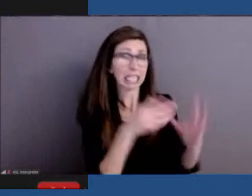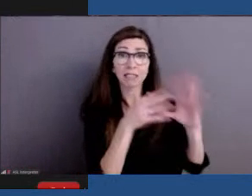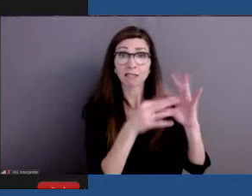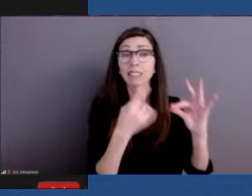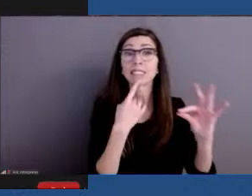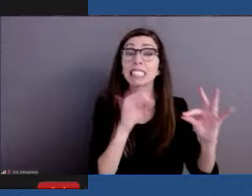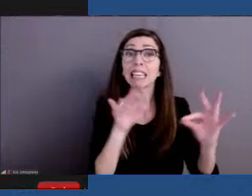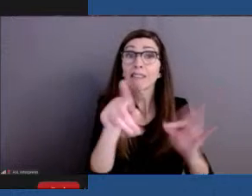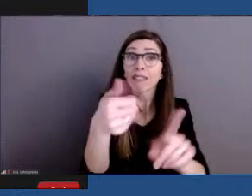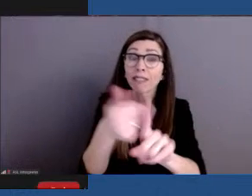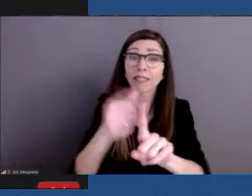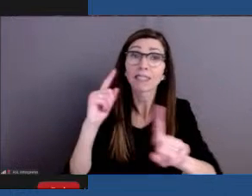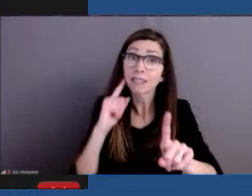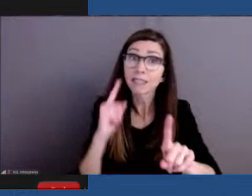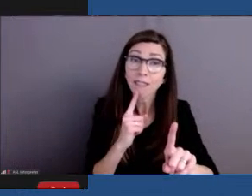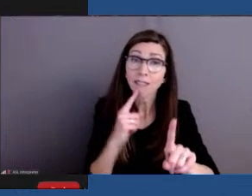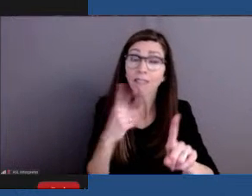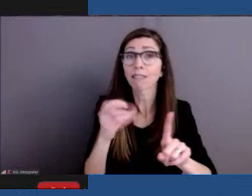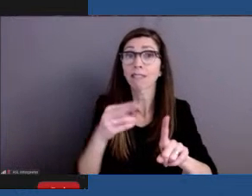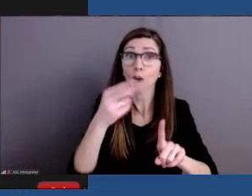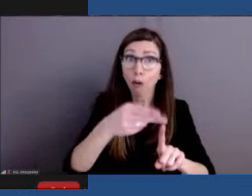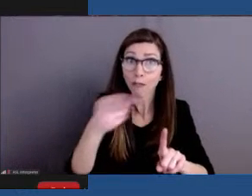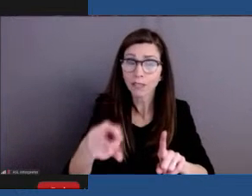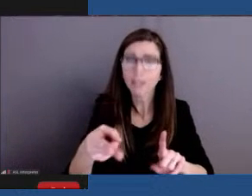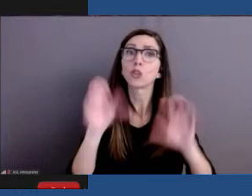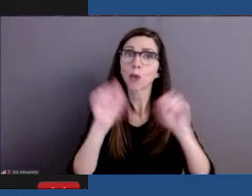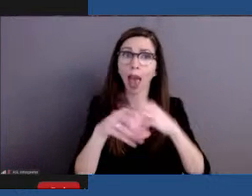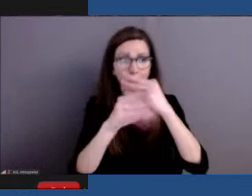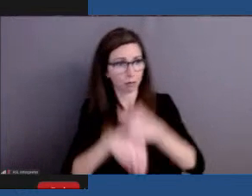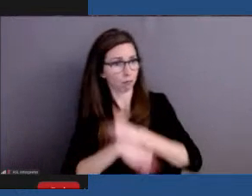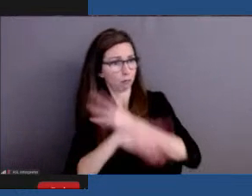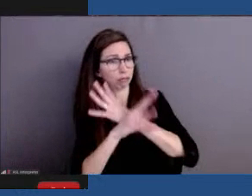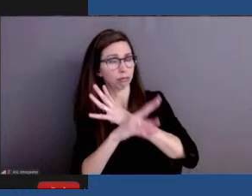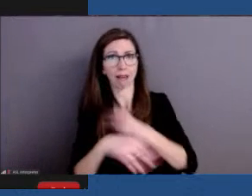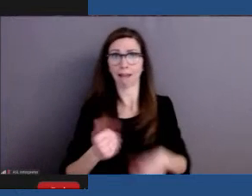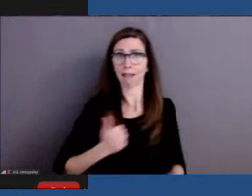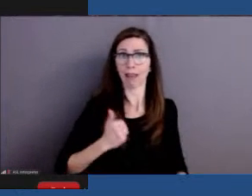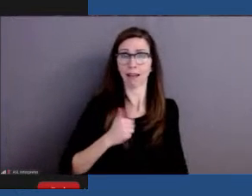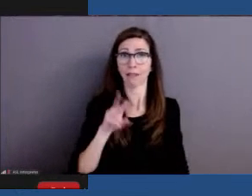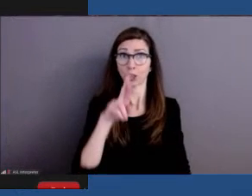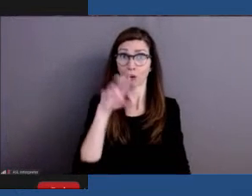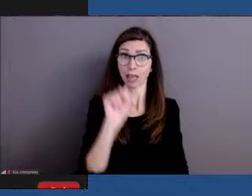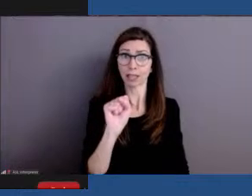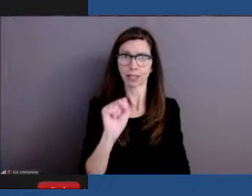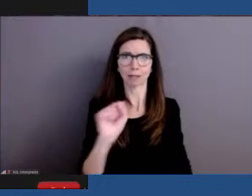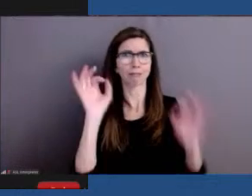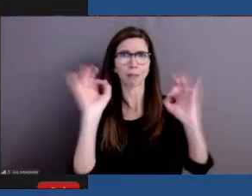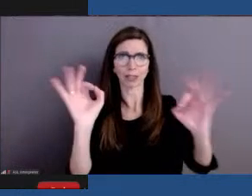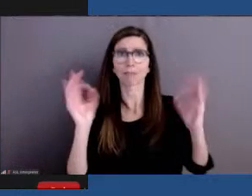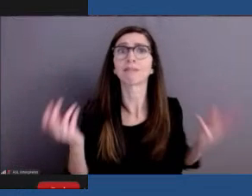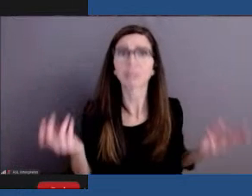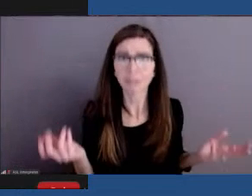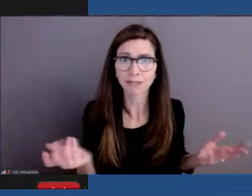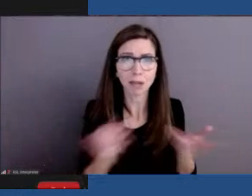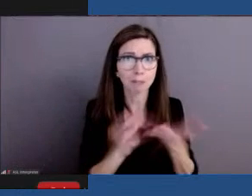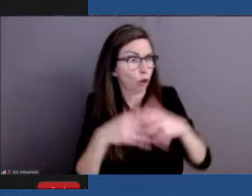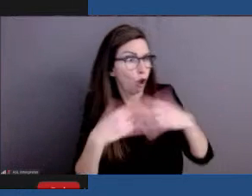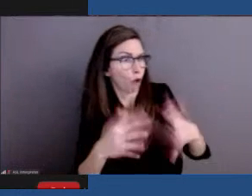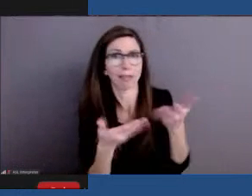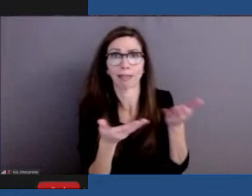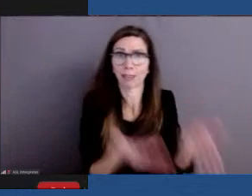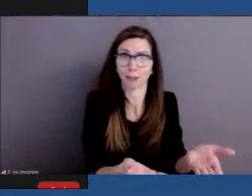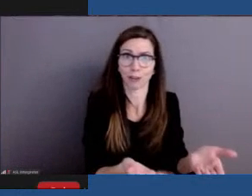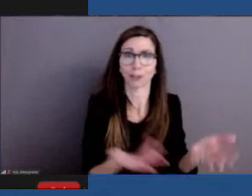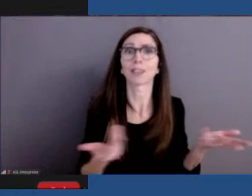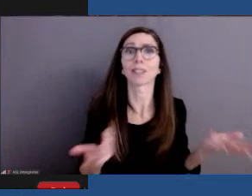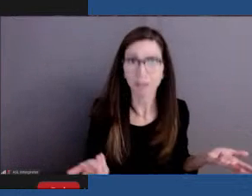the city's line and use the Canada Virtual Relay Service. So no more trying to figure out if anybody